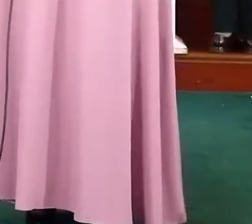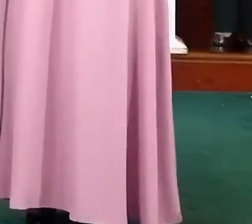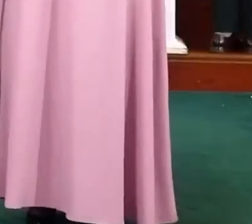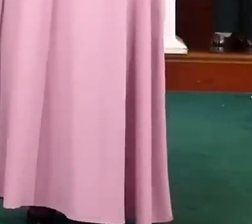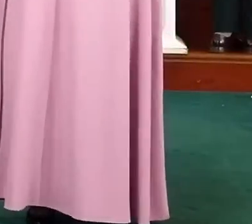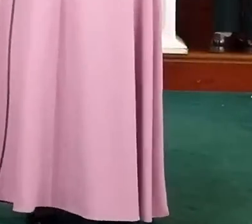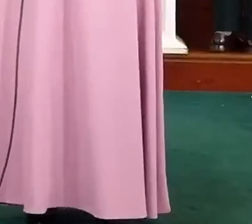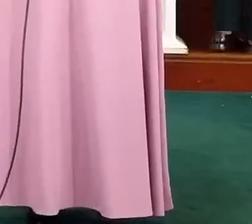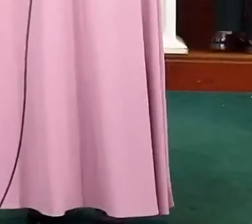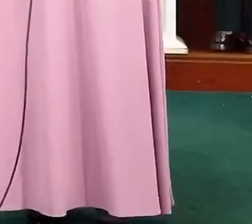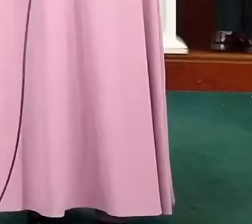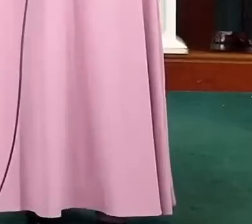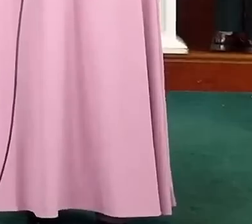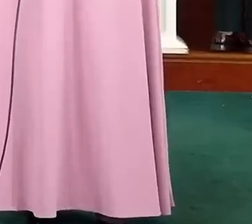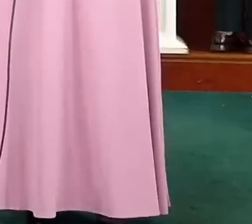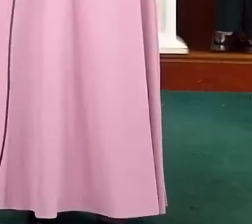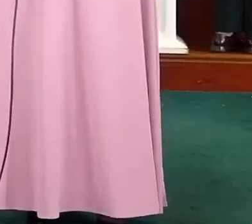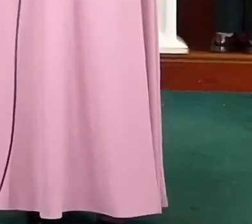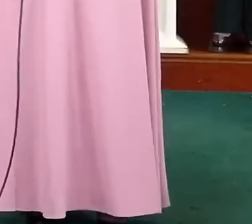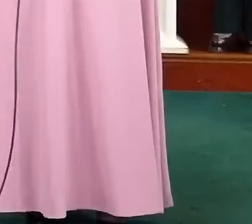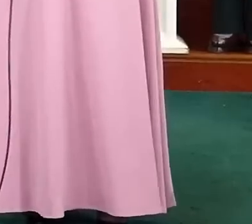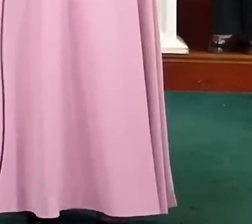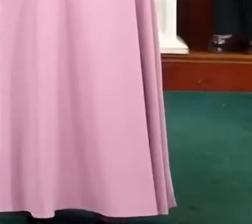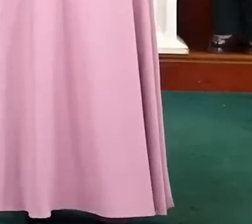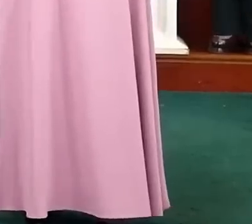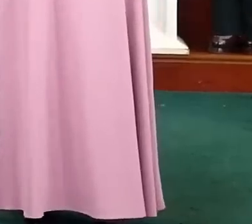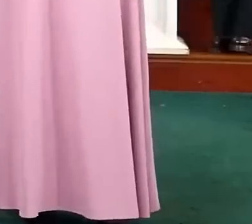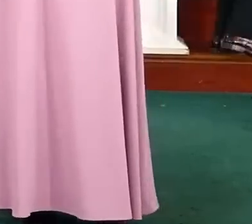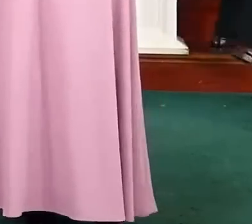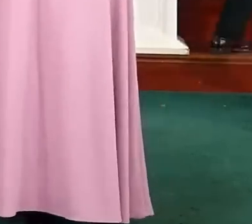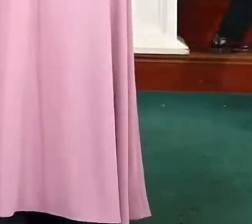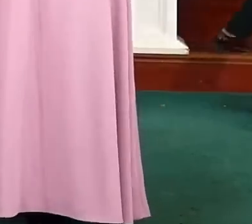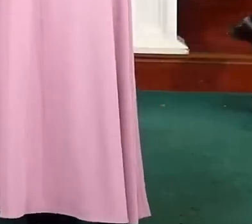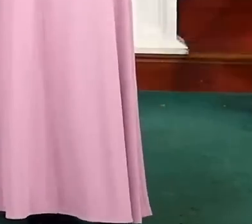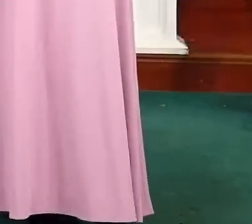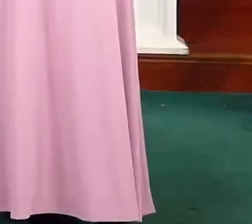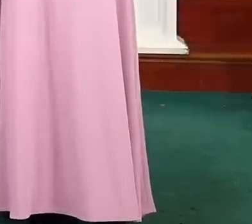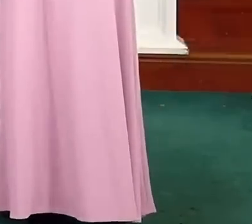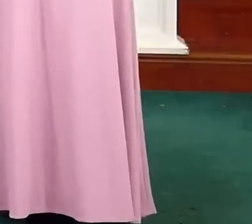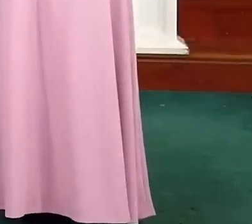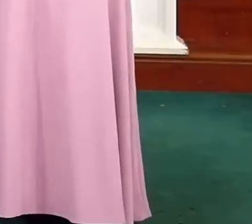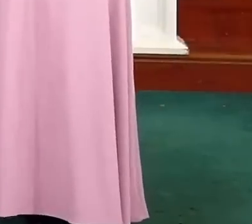Sing beautiful, beautiful, beautiful.